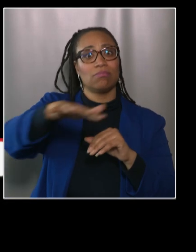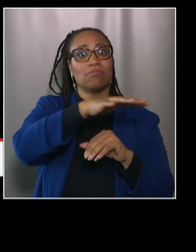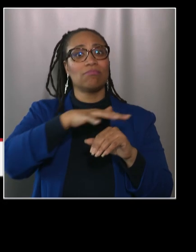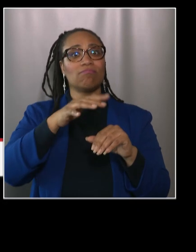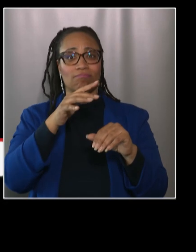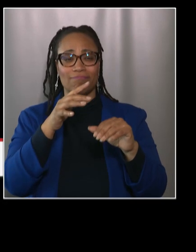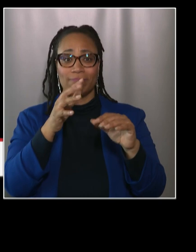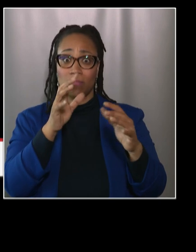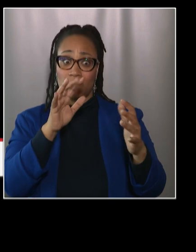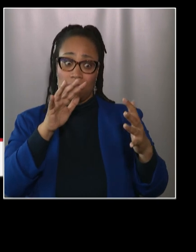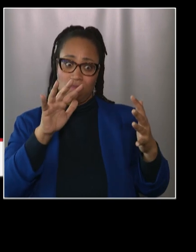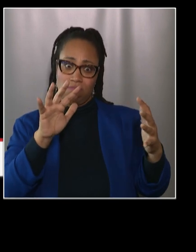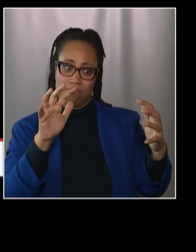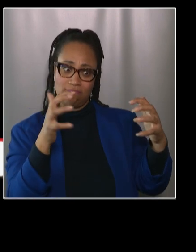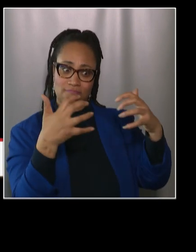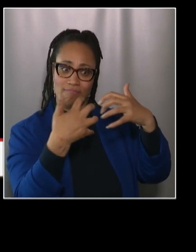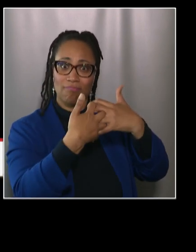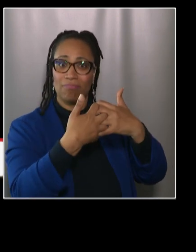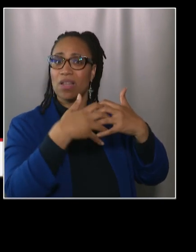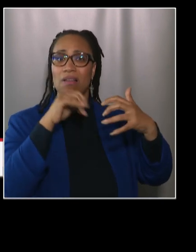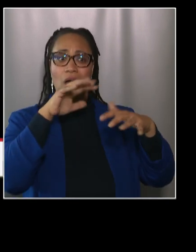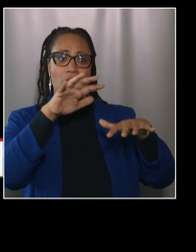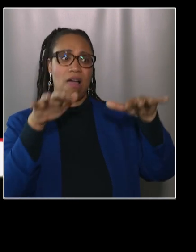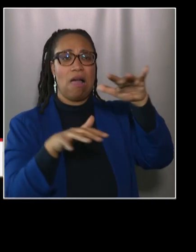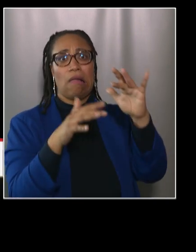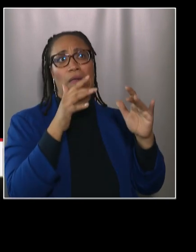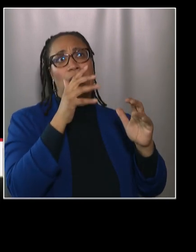Madness bracket, this is just the first round.